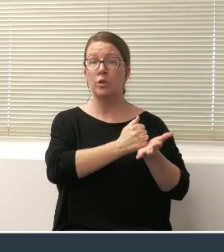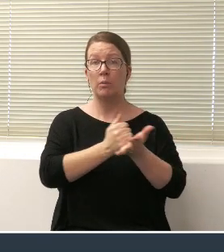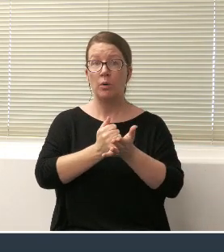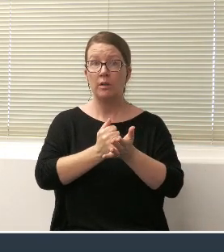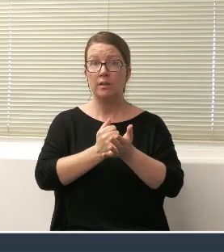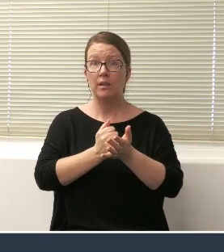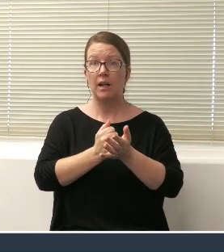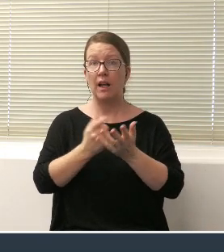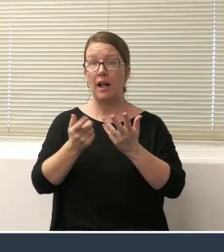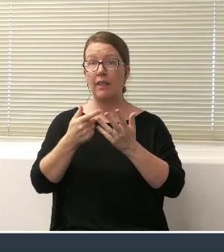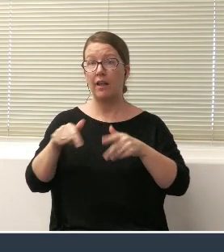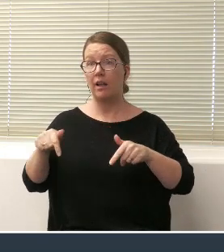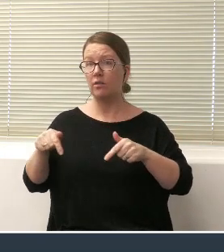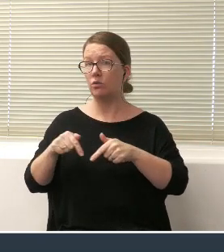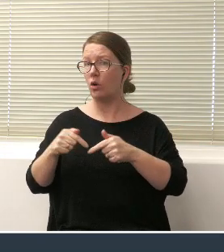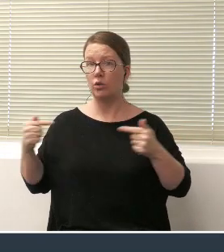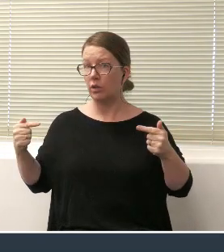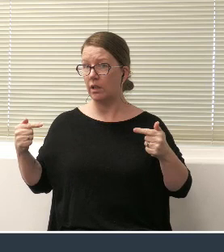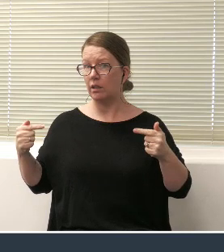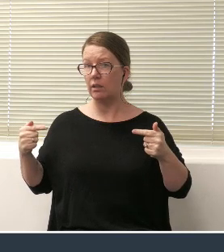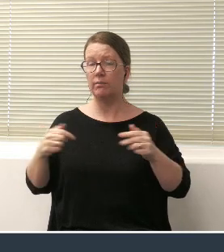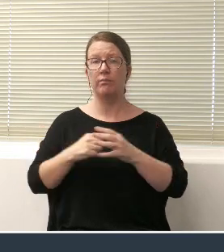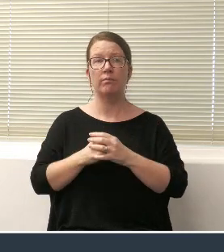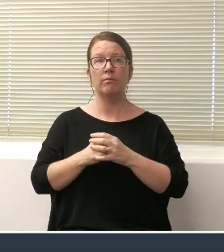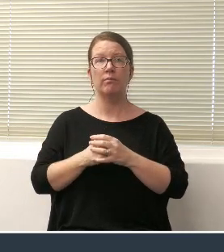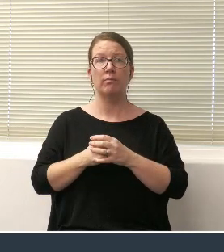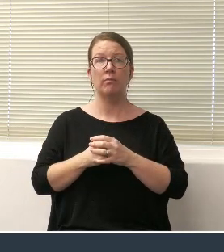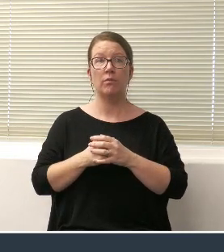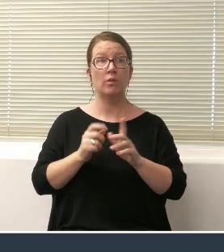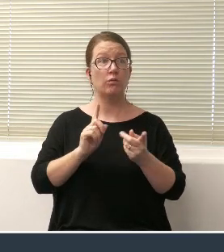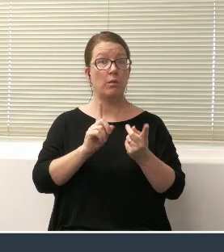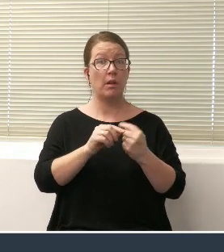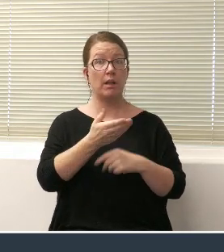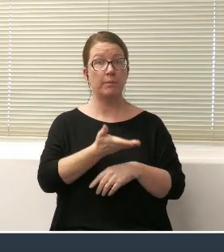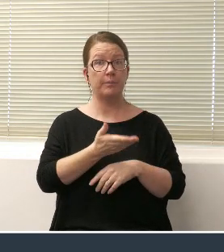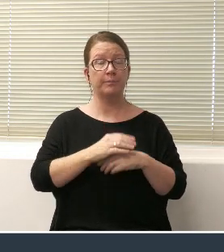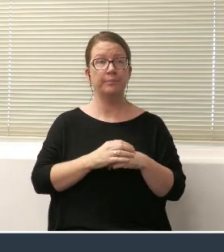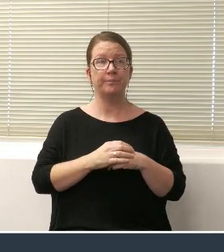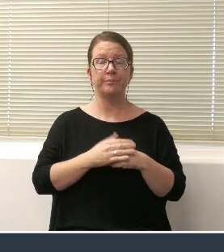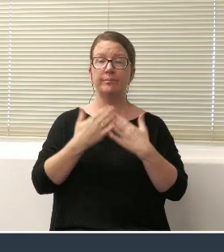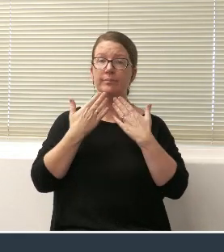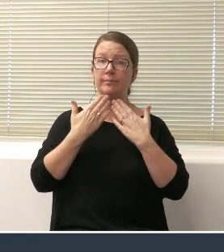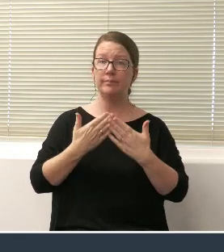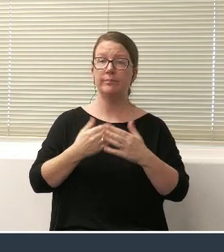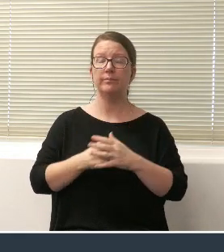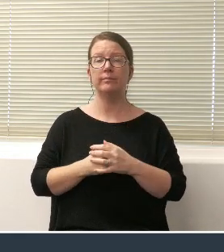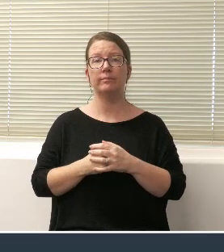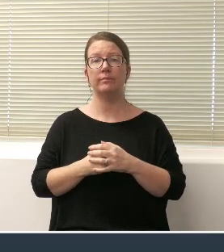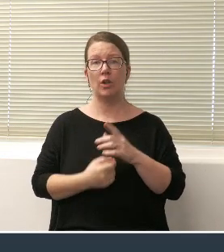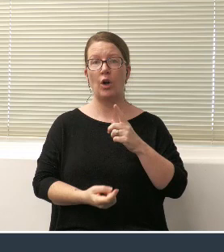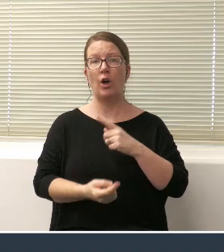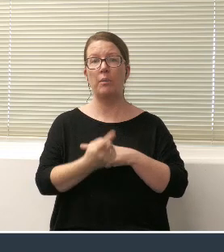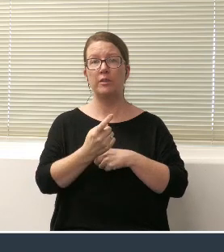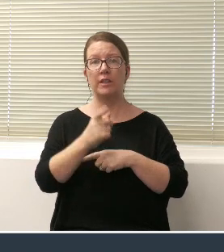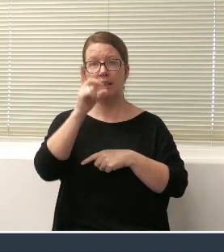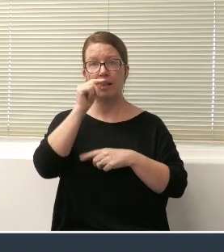we have anybody against? No. Right of reply, Deputy Mayor. Thank you, Mayor Wise, for the opportunity